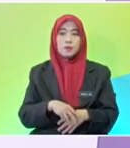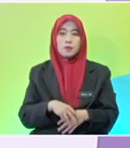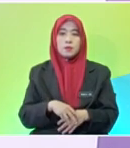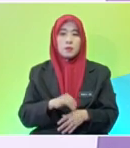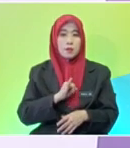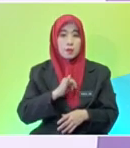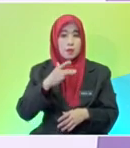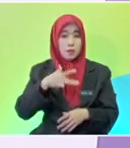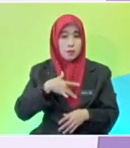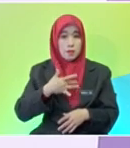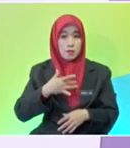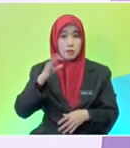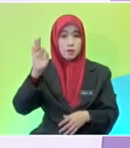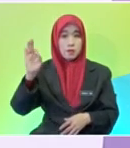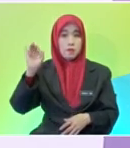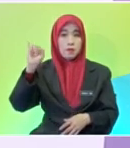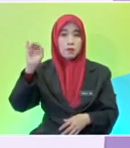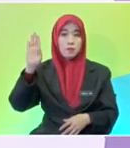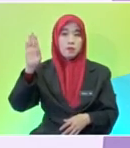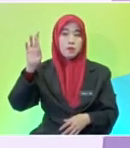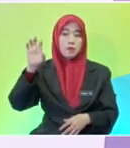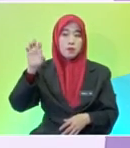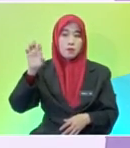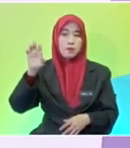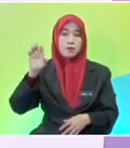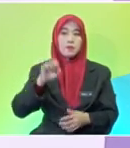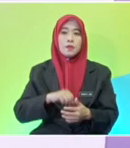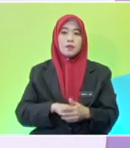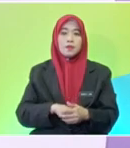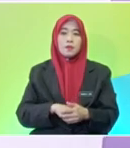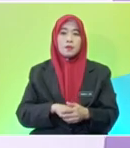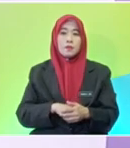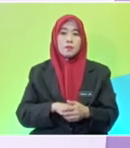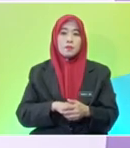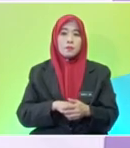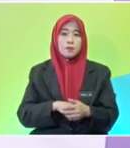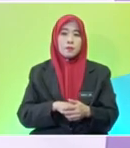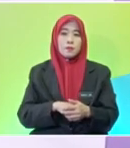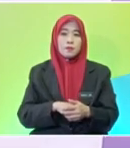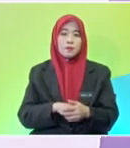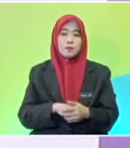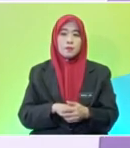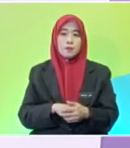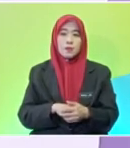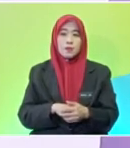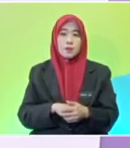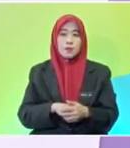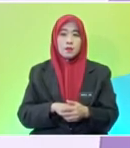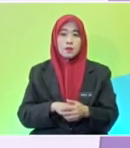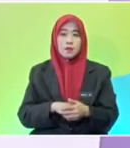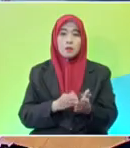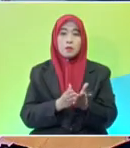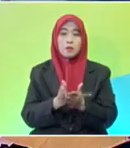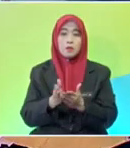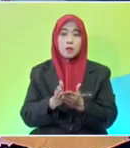think it's fiber, teacher. Yes. F-I-B. R-E. Okay, let's go